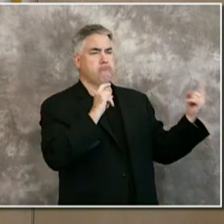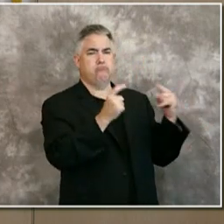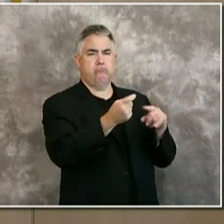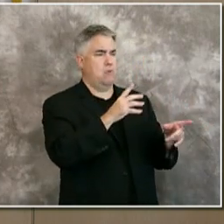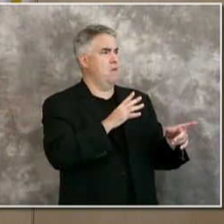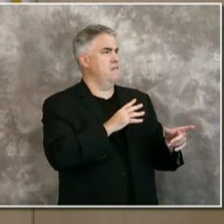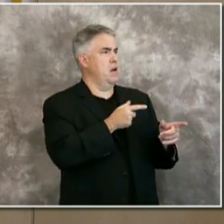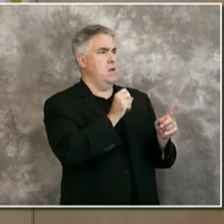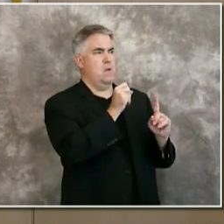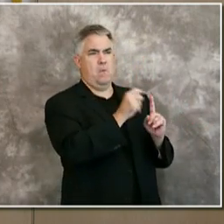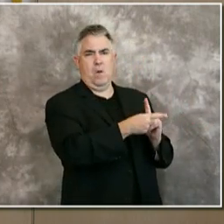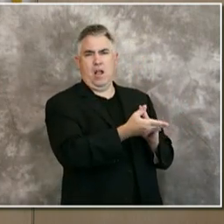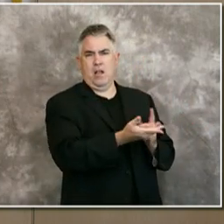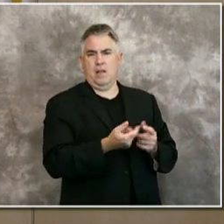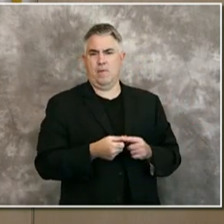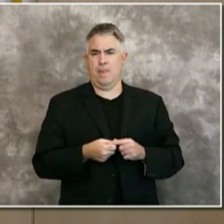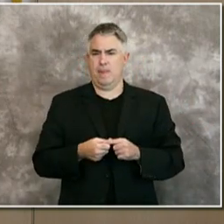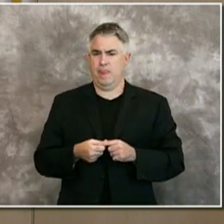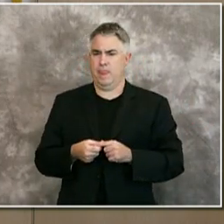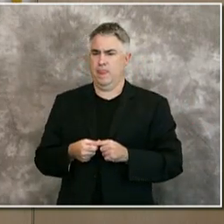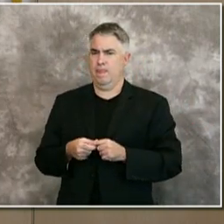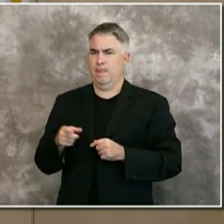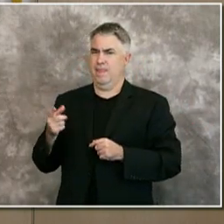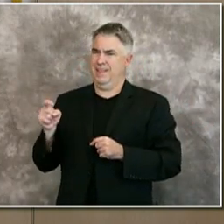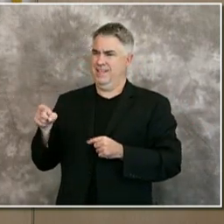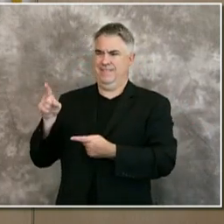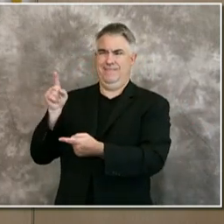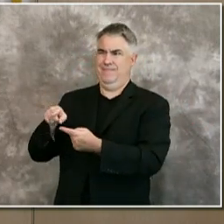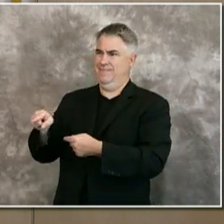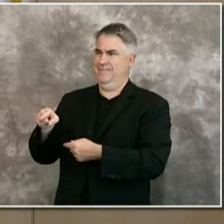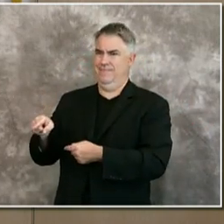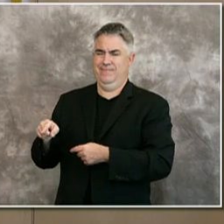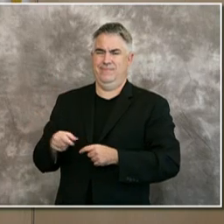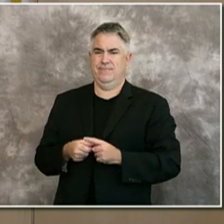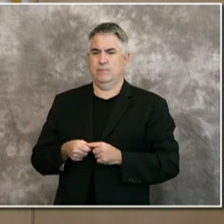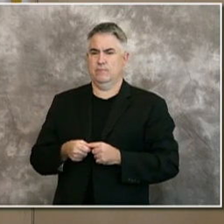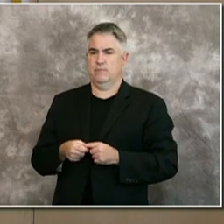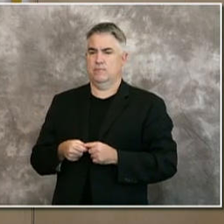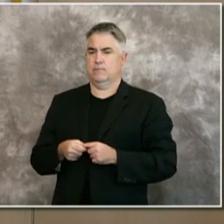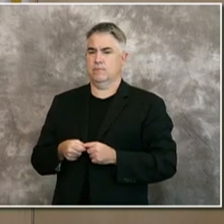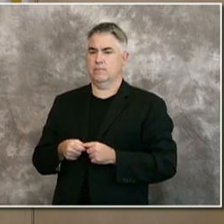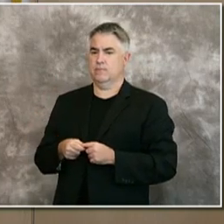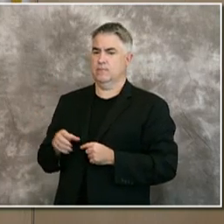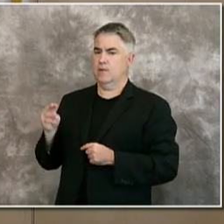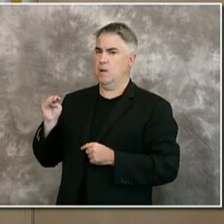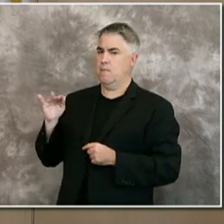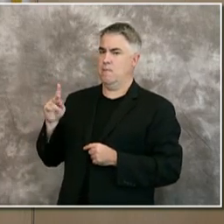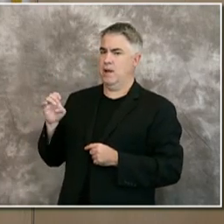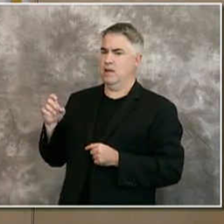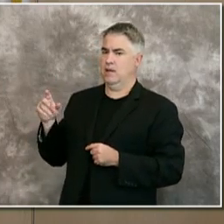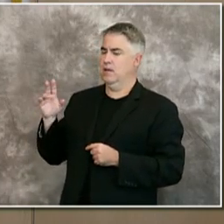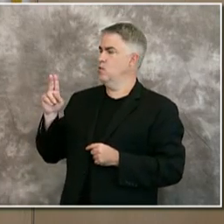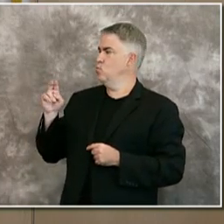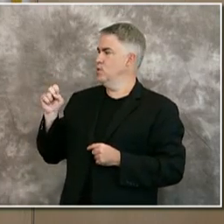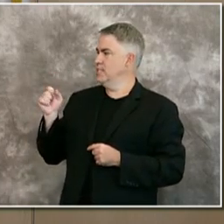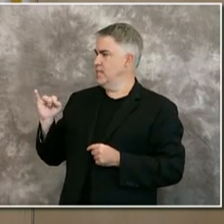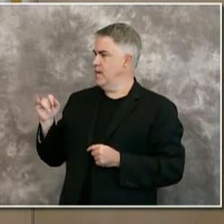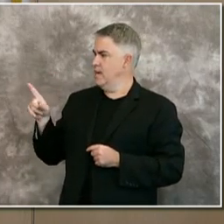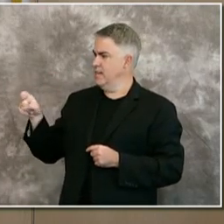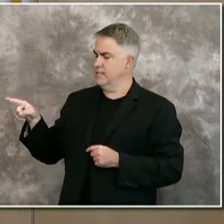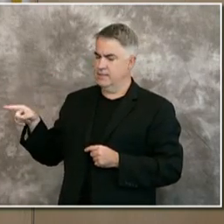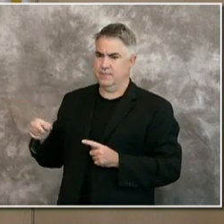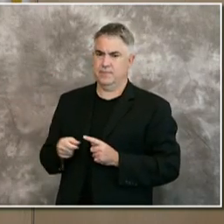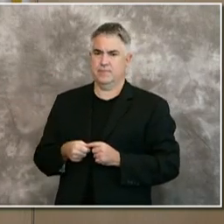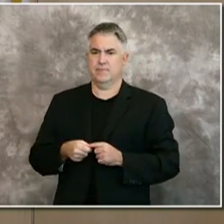much less. Dr. Wooten, if you can stay up there. This next question is from Mike McKinnon with KUSI. Why did San Diego County